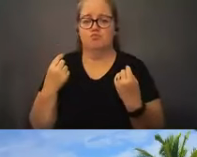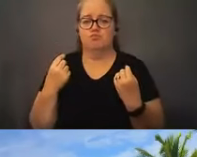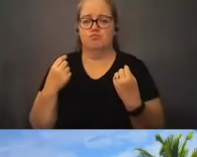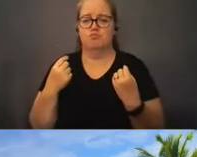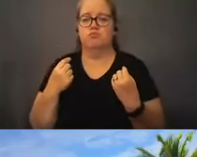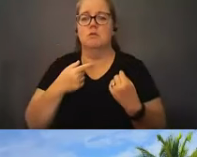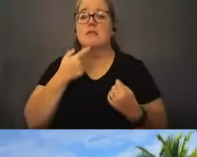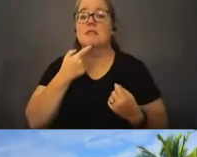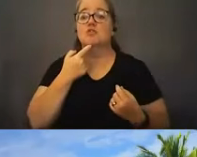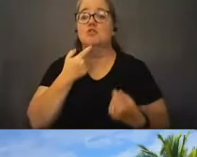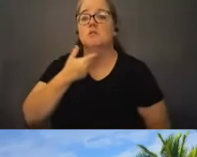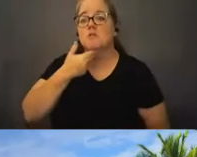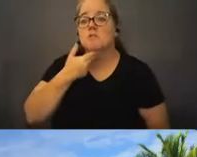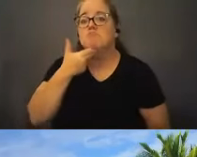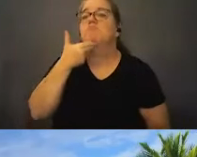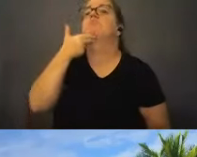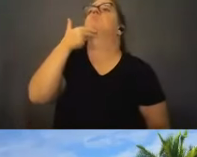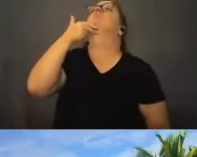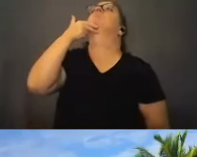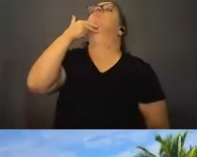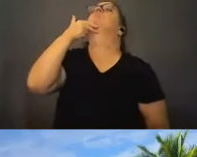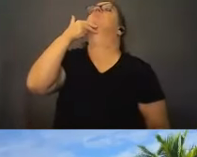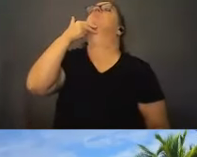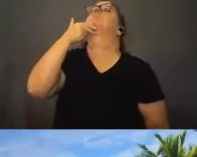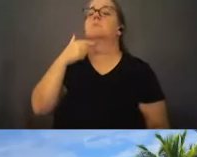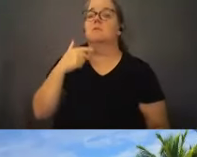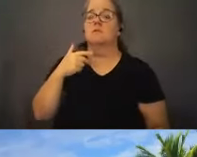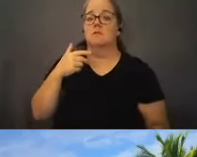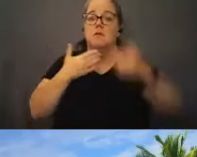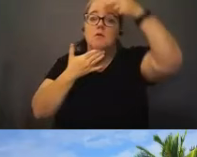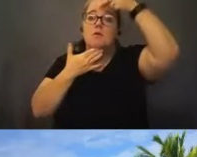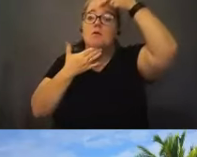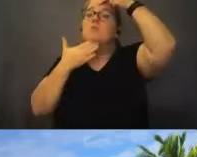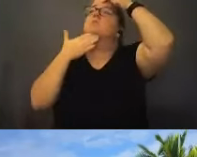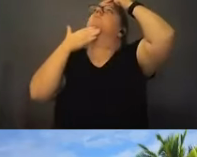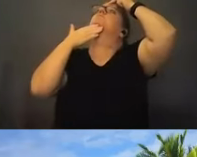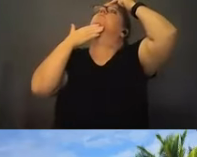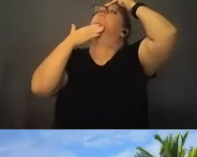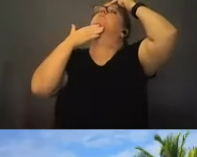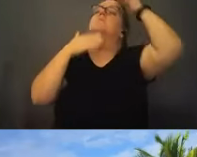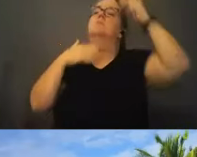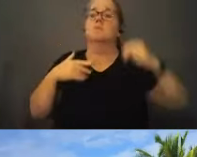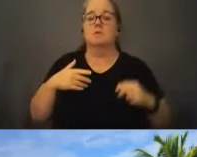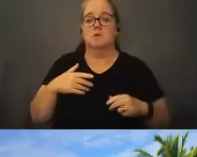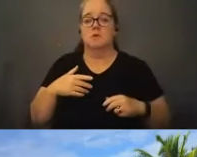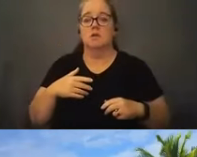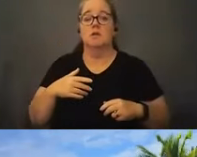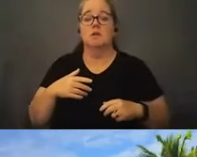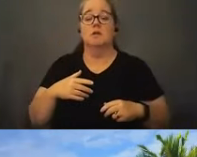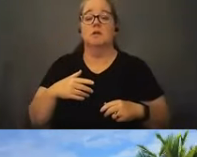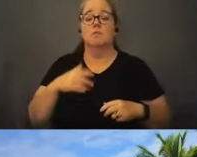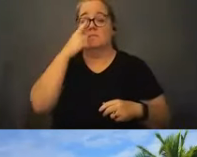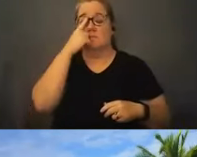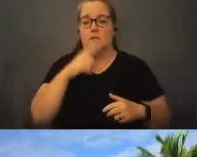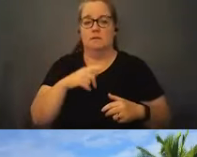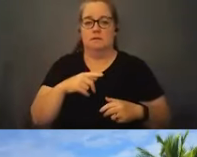pull that head. We push on the forehead and we use the chin or the jaw and